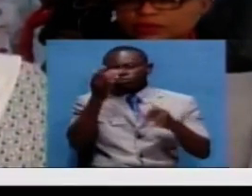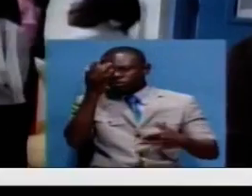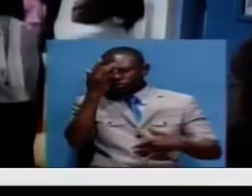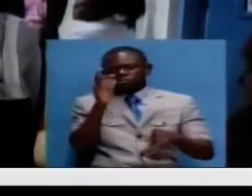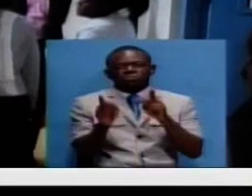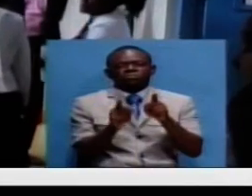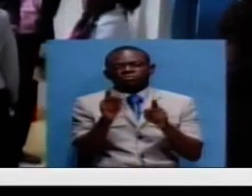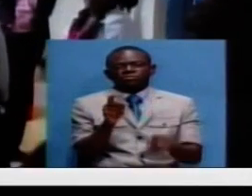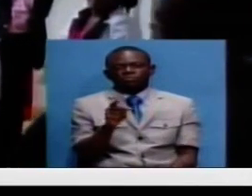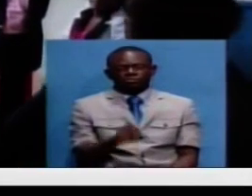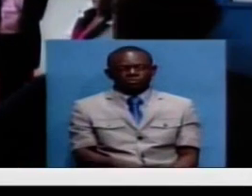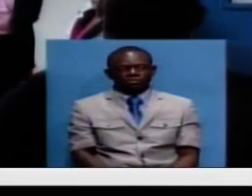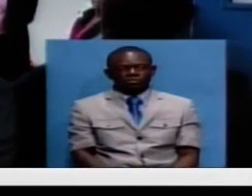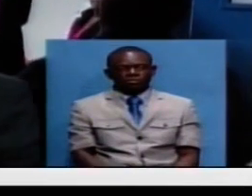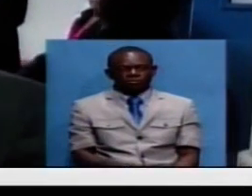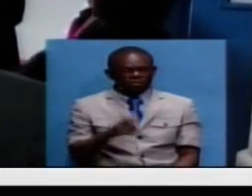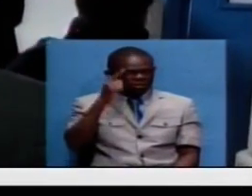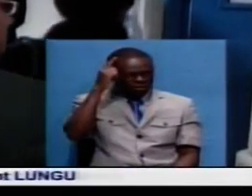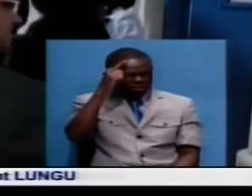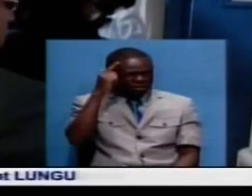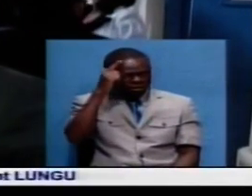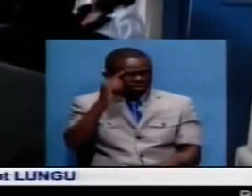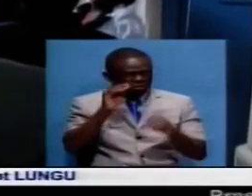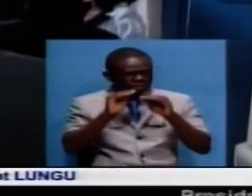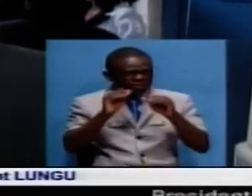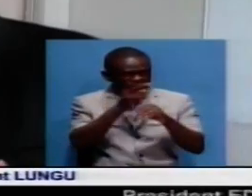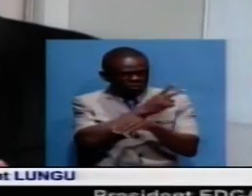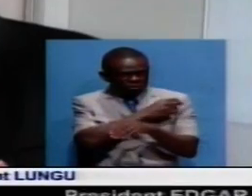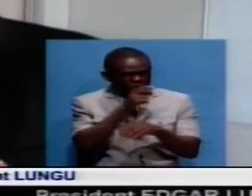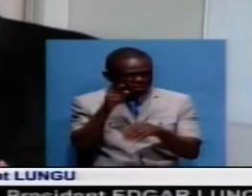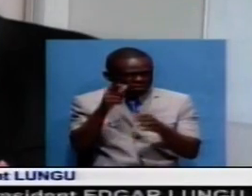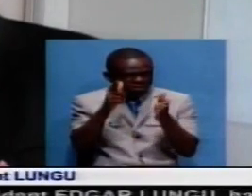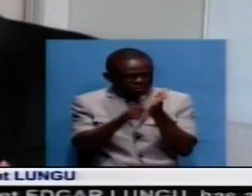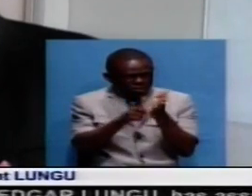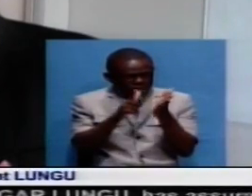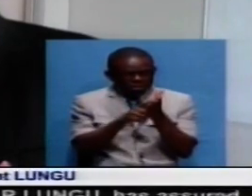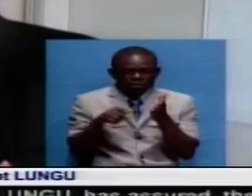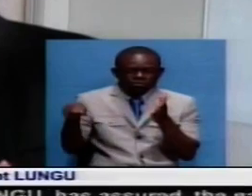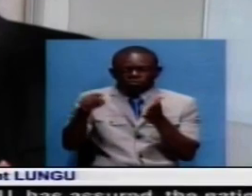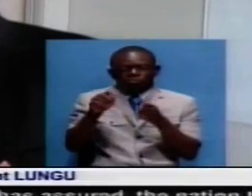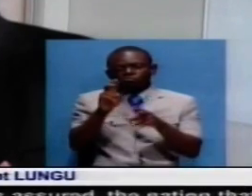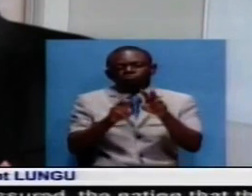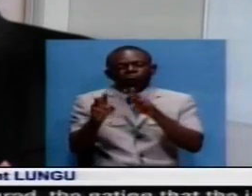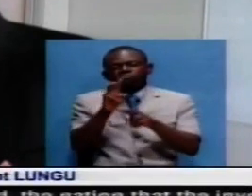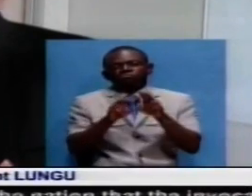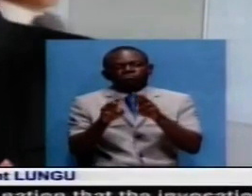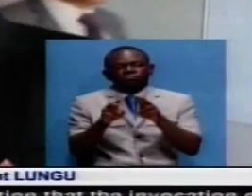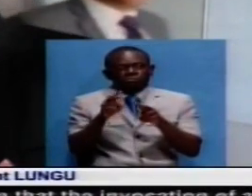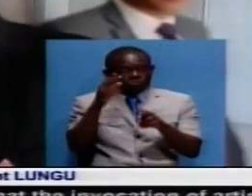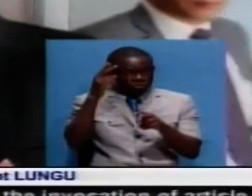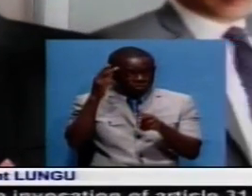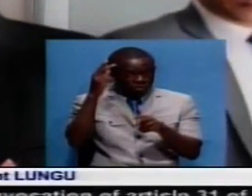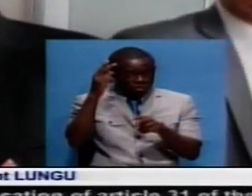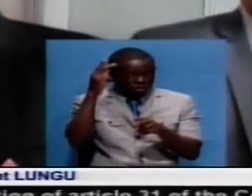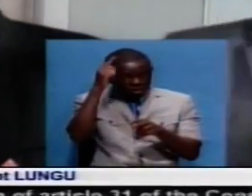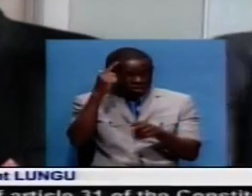here. They have visited Levy Teaching Hospital in Lusaka, and Medical Superintendent Laston Chikoya was at